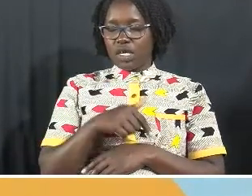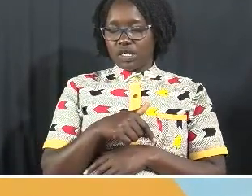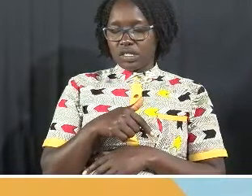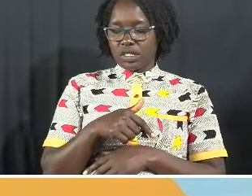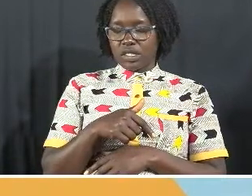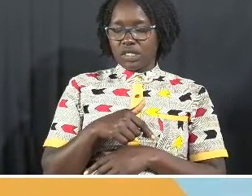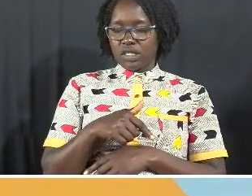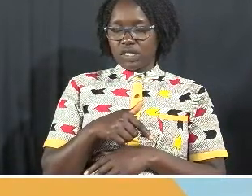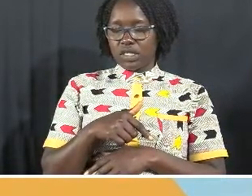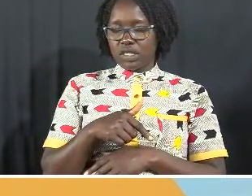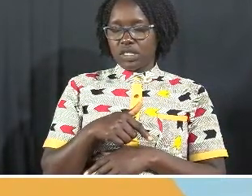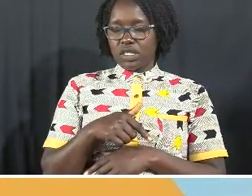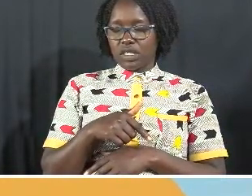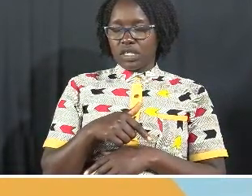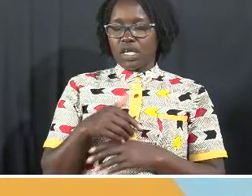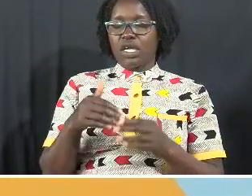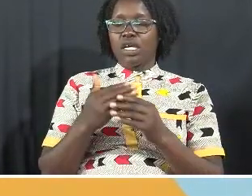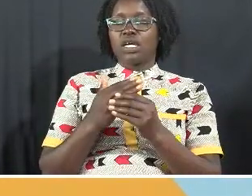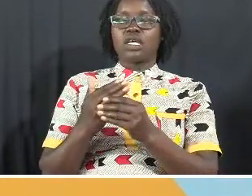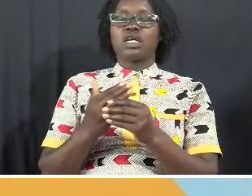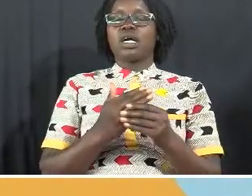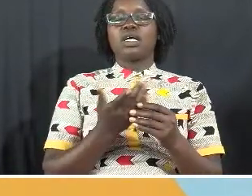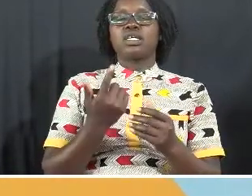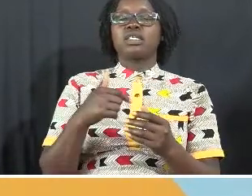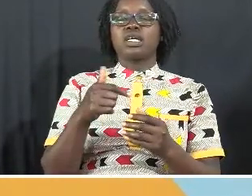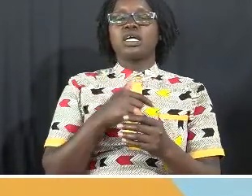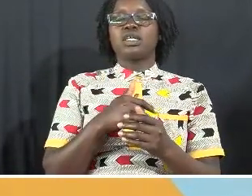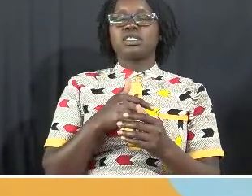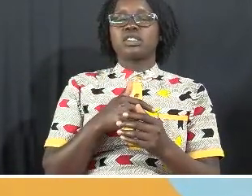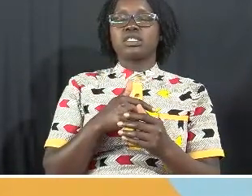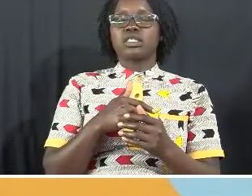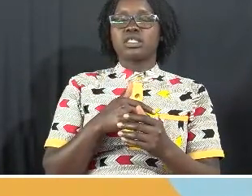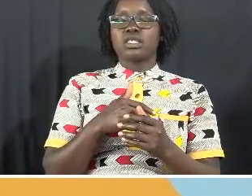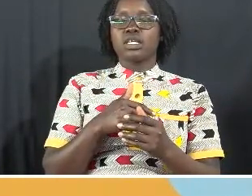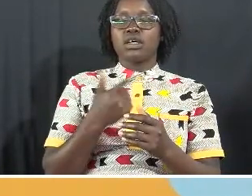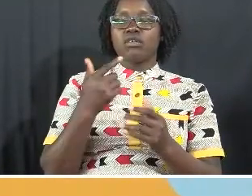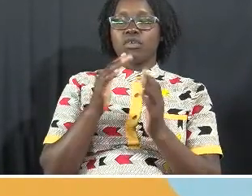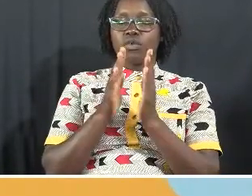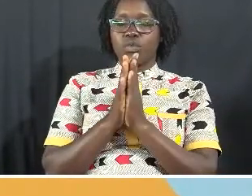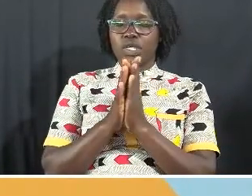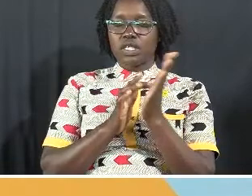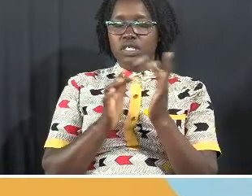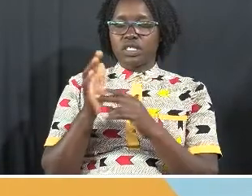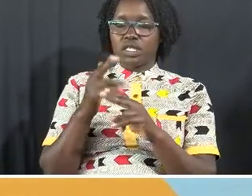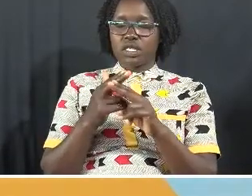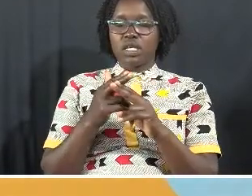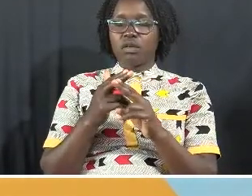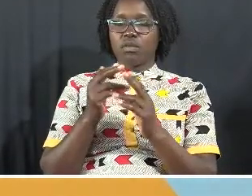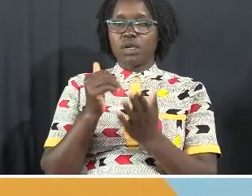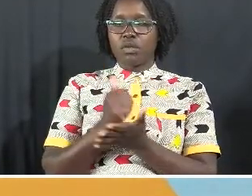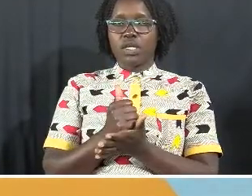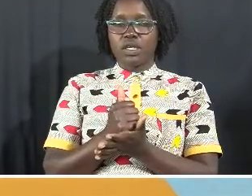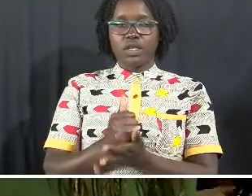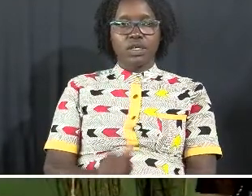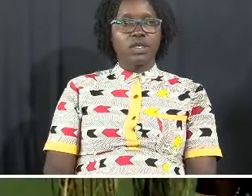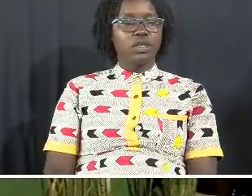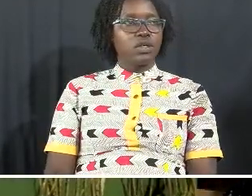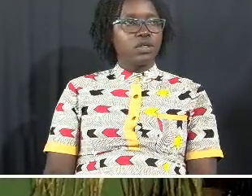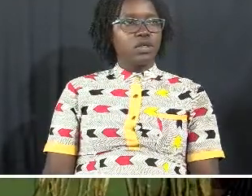us. Guide us beyond our feeble prayers, for we have asked in Jesus' name. Amen.